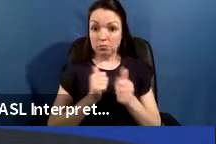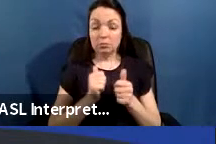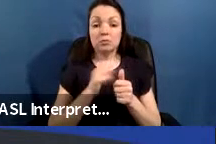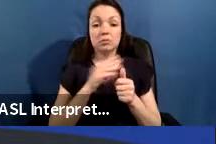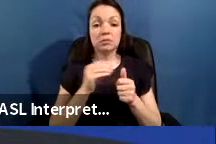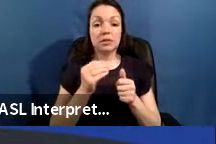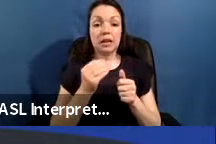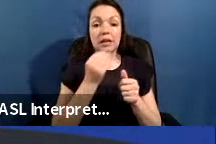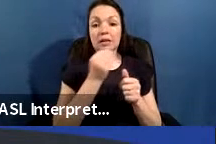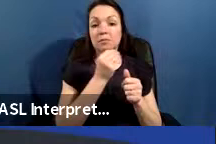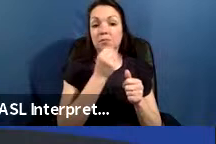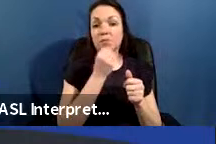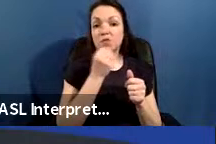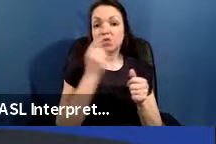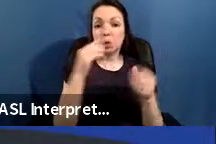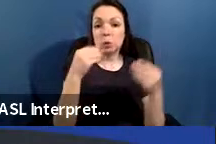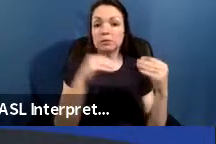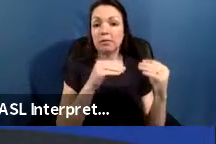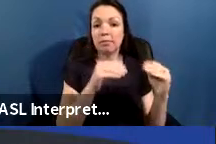also include the